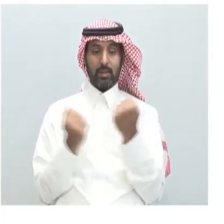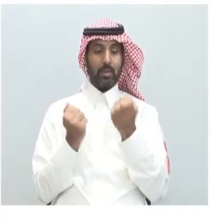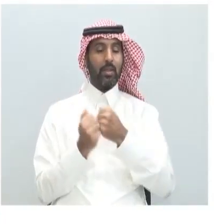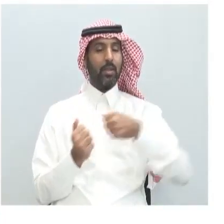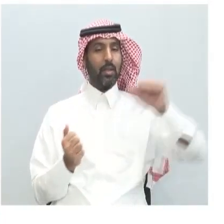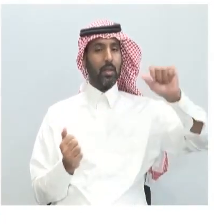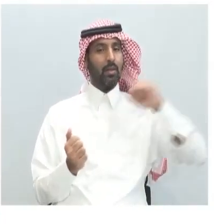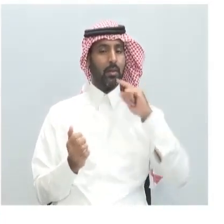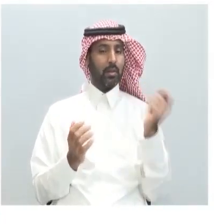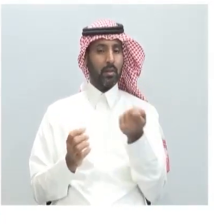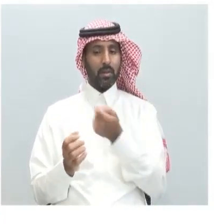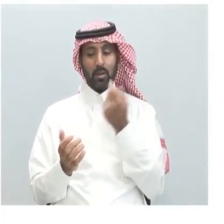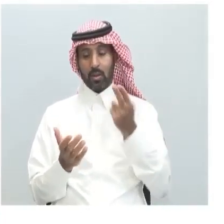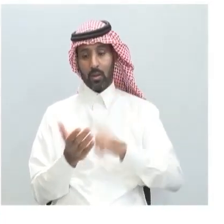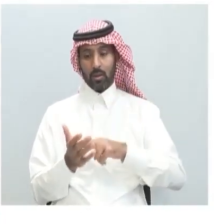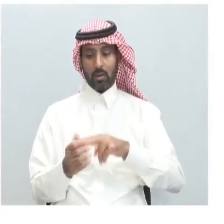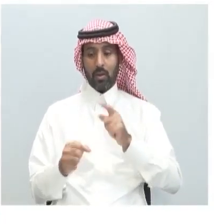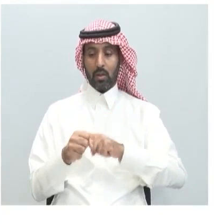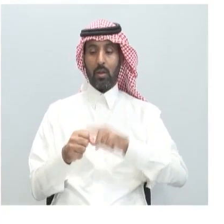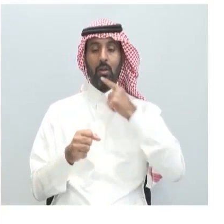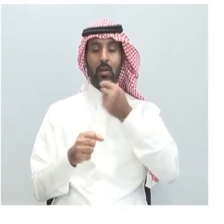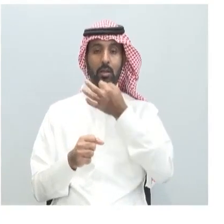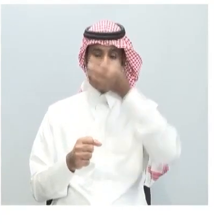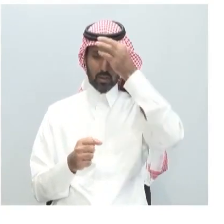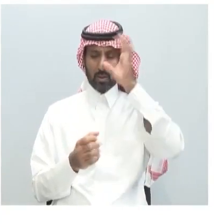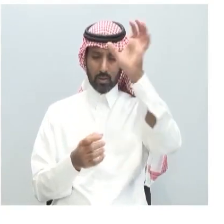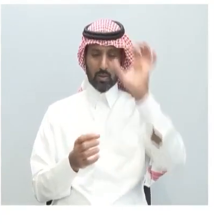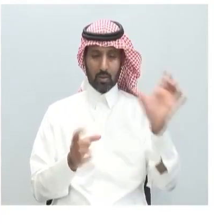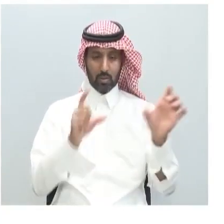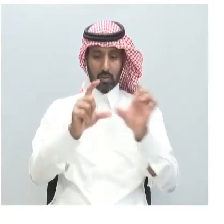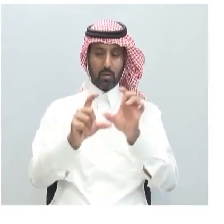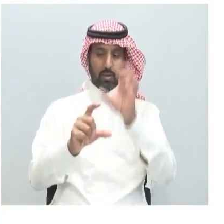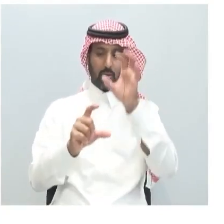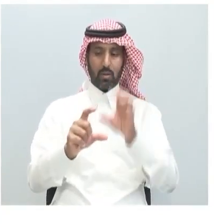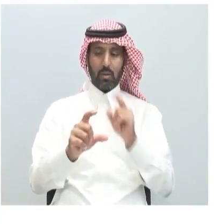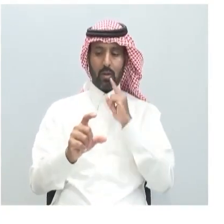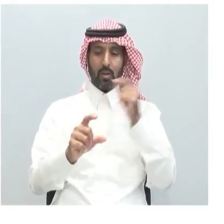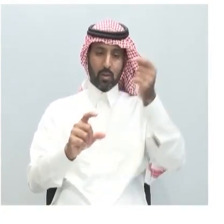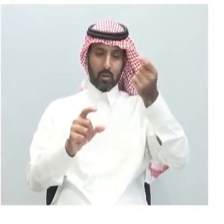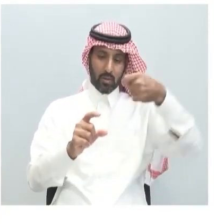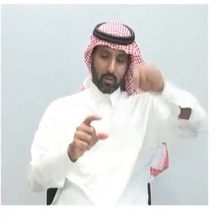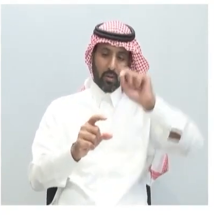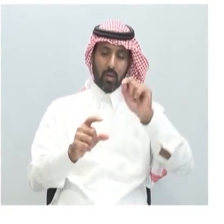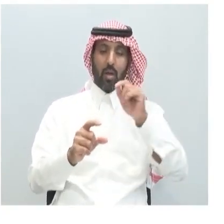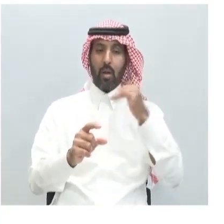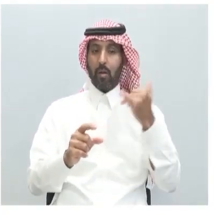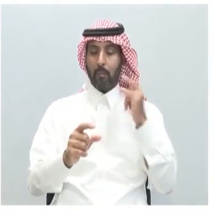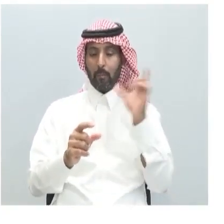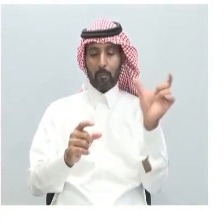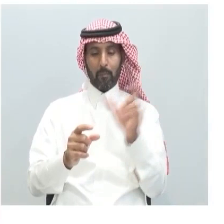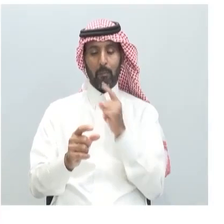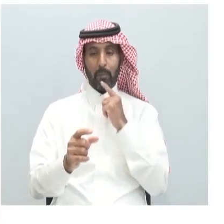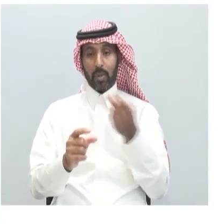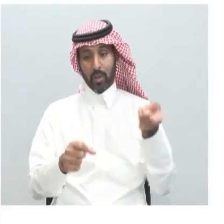rewrite each sentence, putting the adjectives in the correct order. Add commas where necessary. So we'll